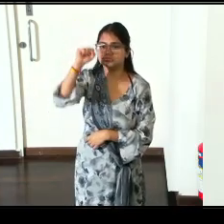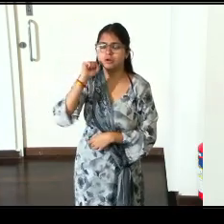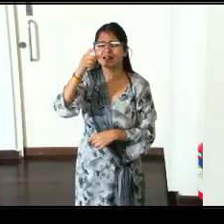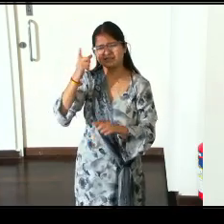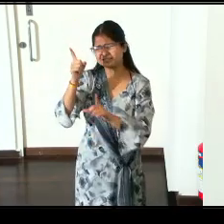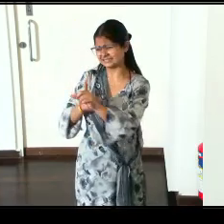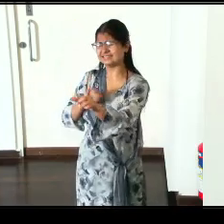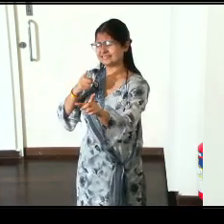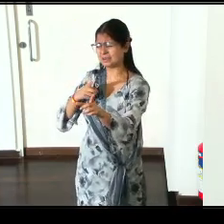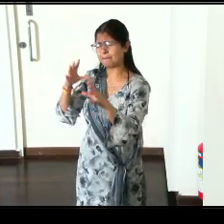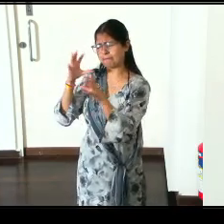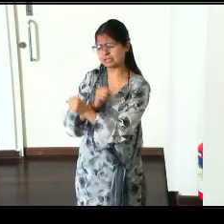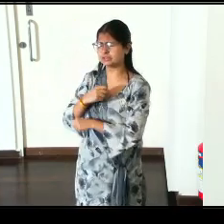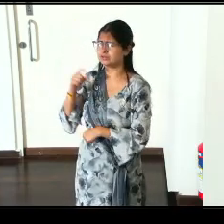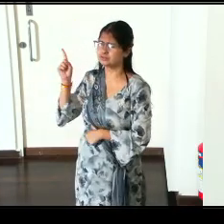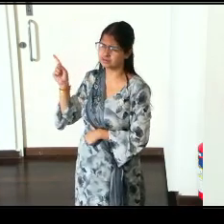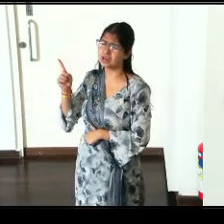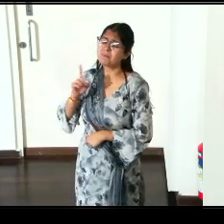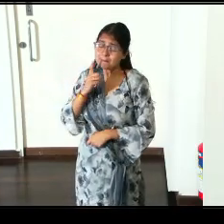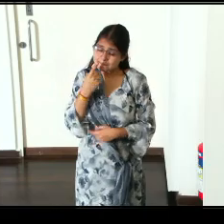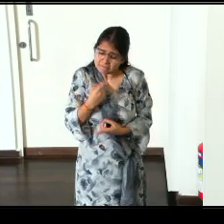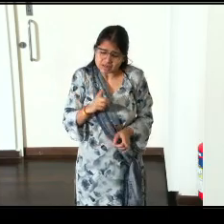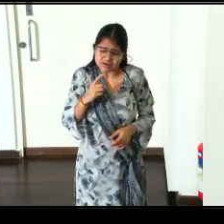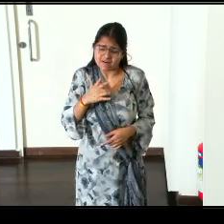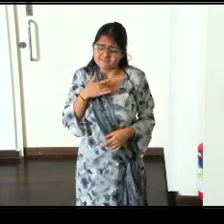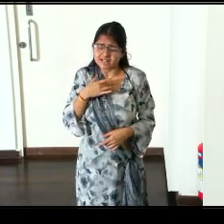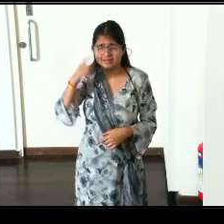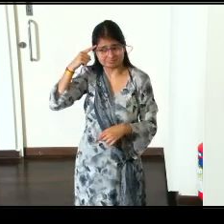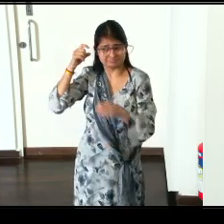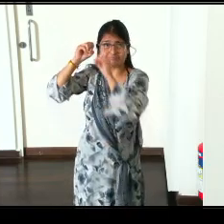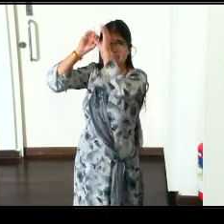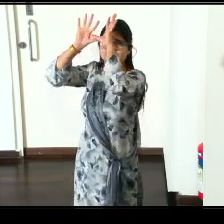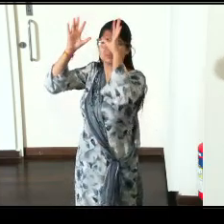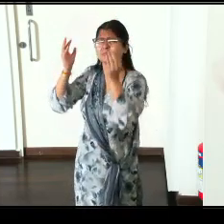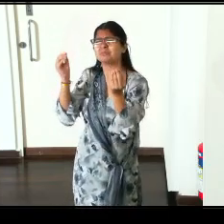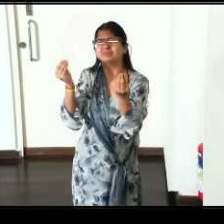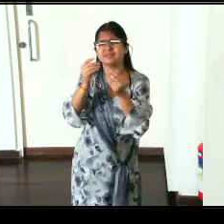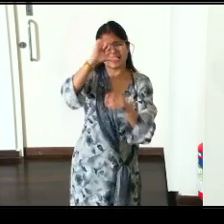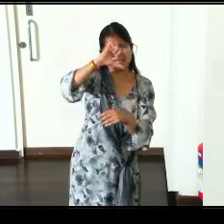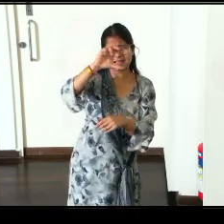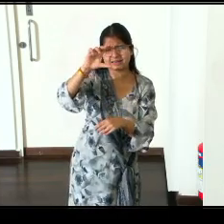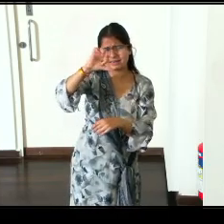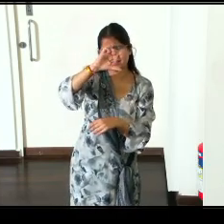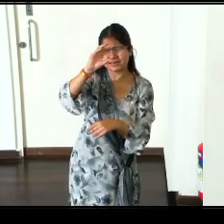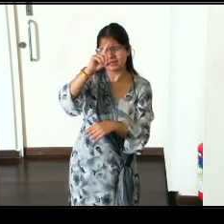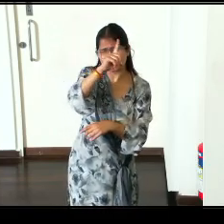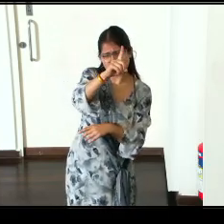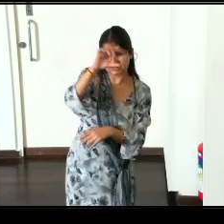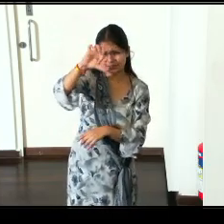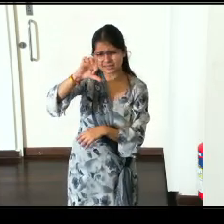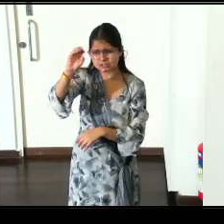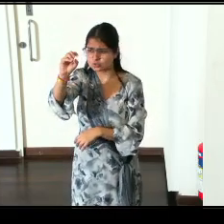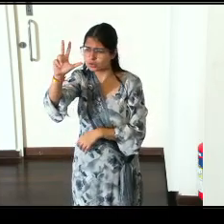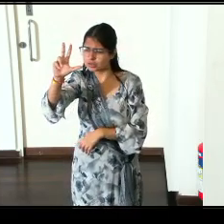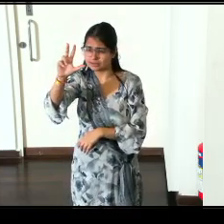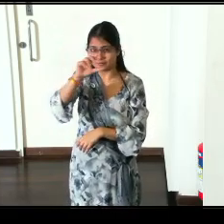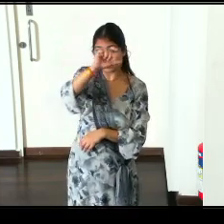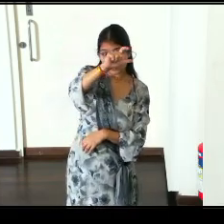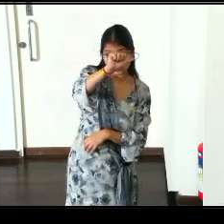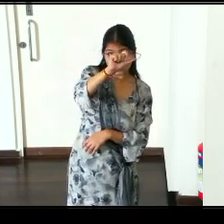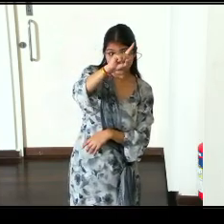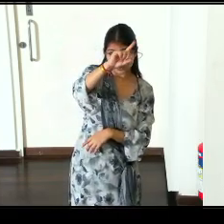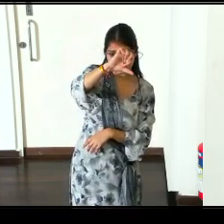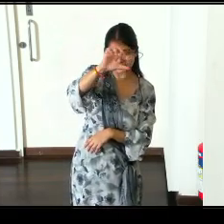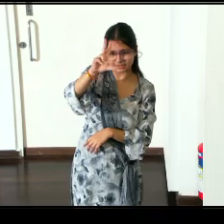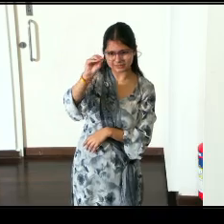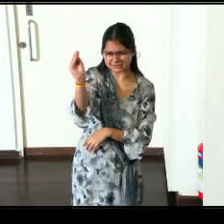but I imagine this is sometime in the 80s. And from Calcutta, and it also undoes, and